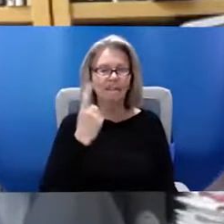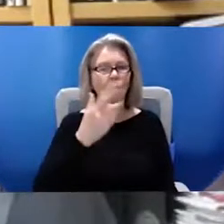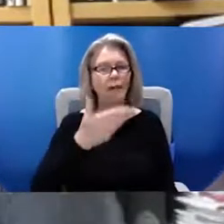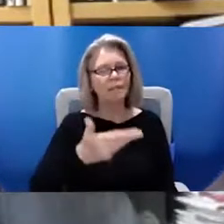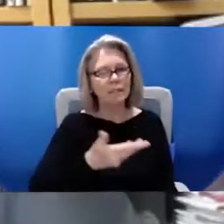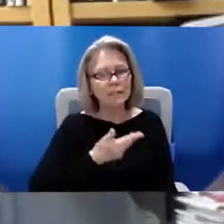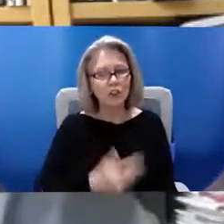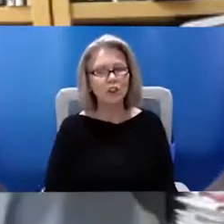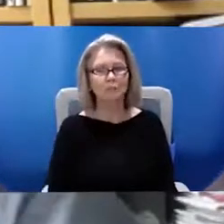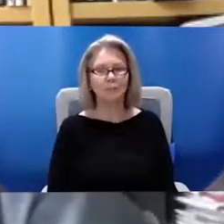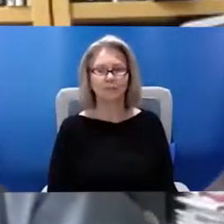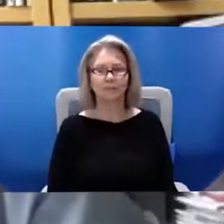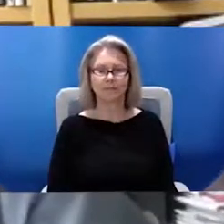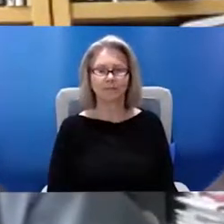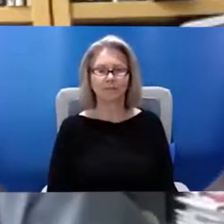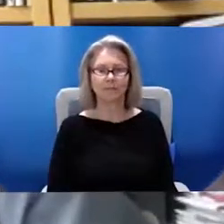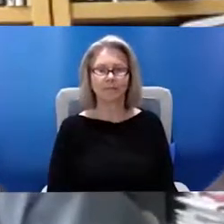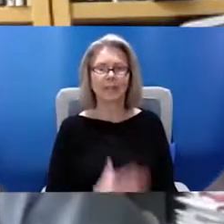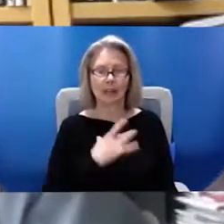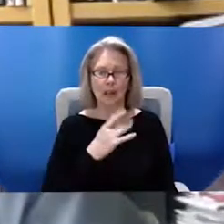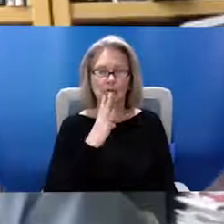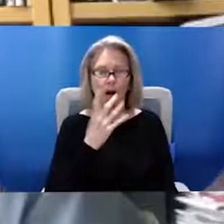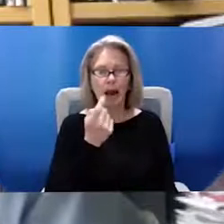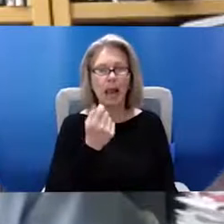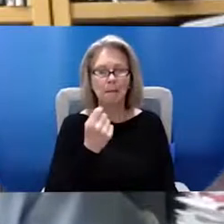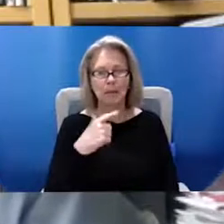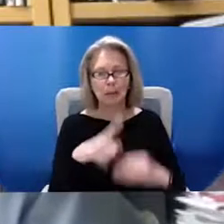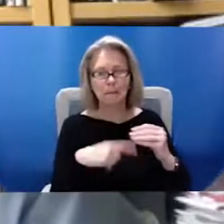Thank you for the invitation. I will talk a little bit about